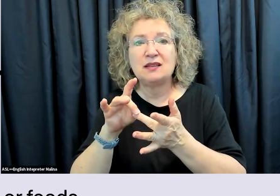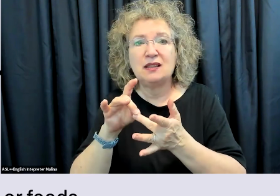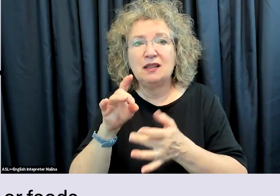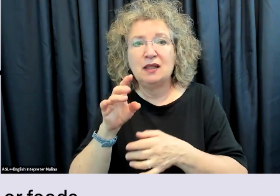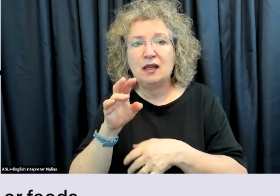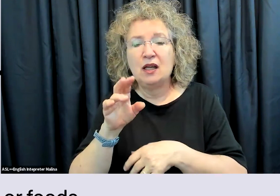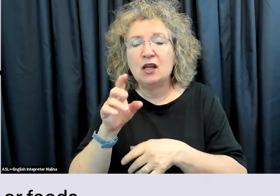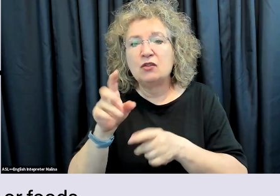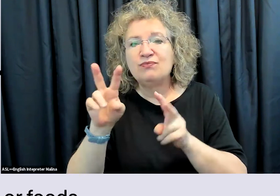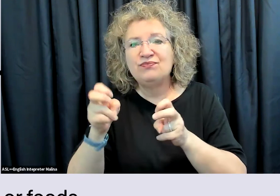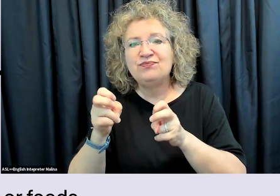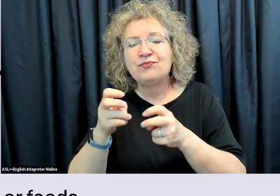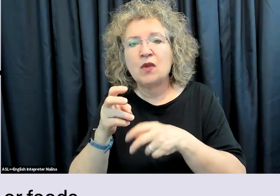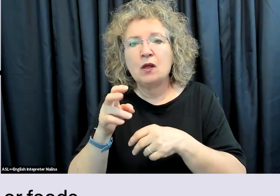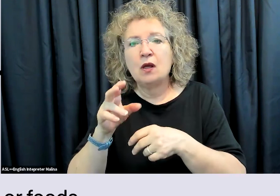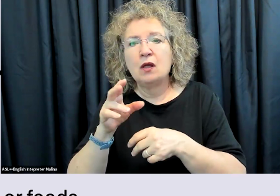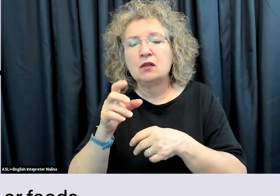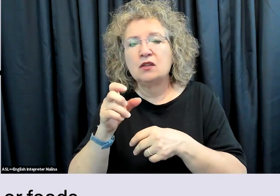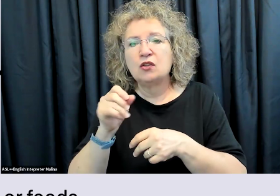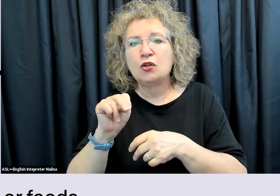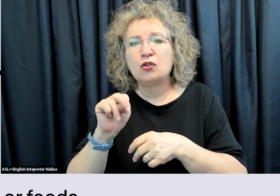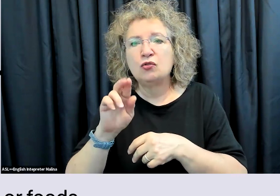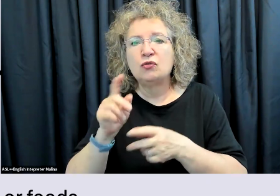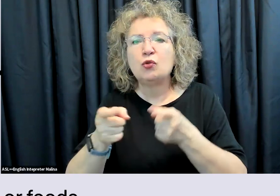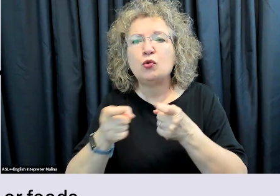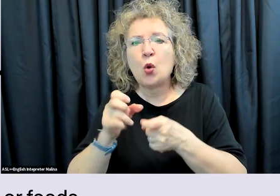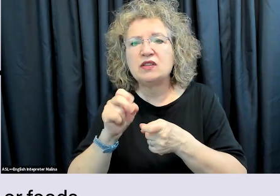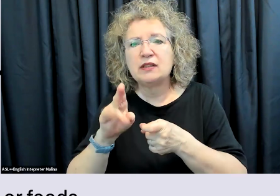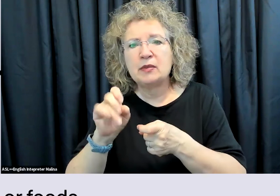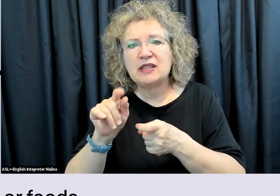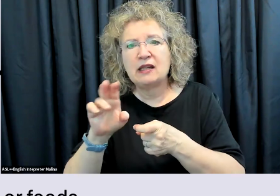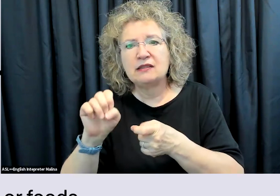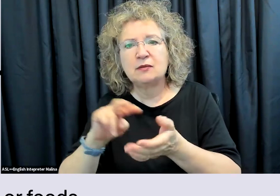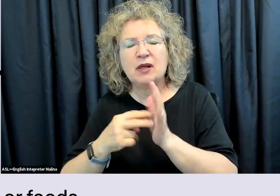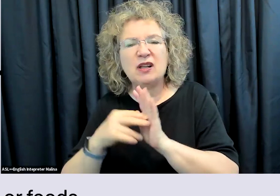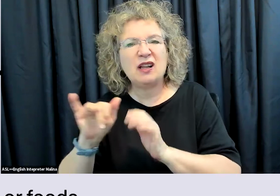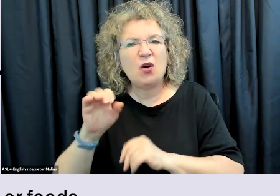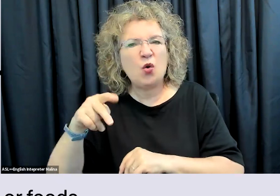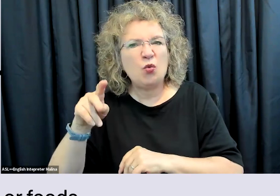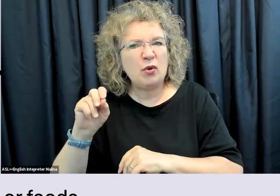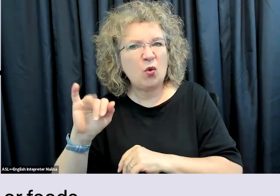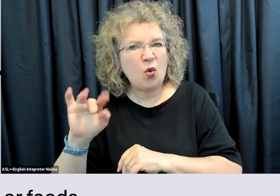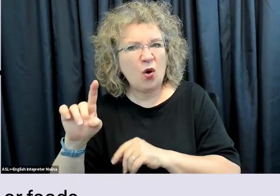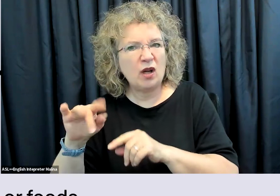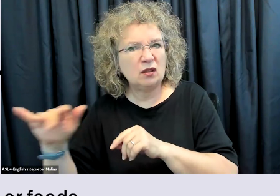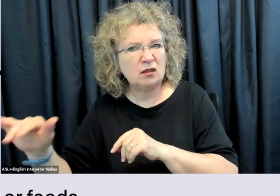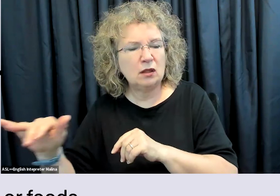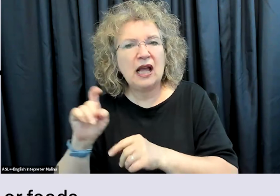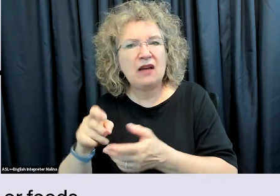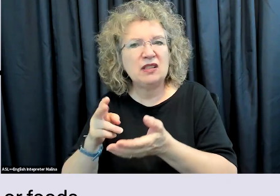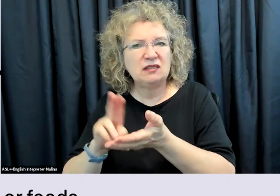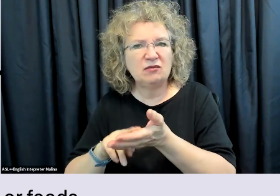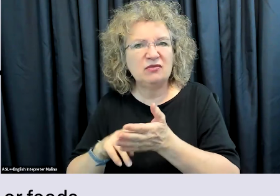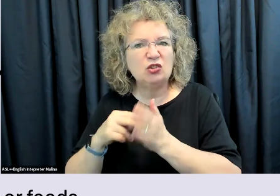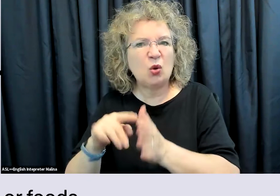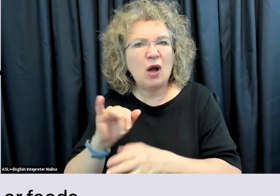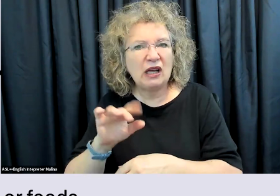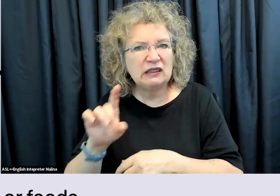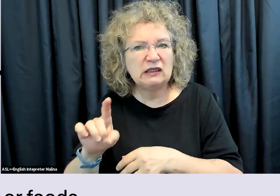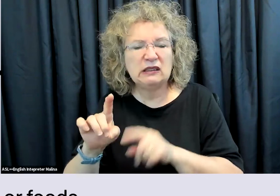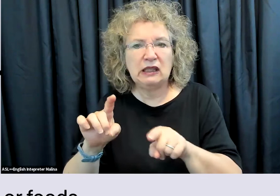before, if it's feasible for lower-cost medications, consider paying out of pocket to build up an